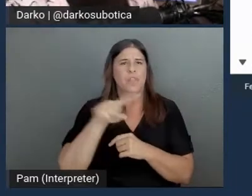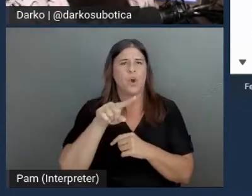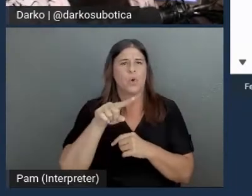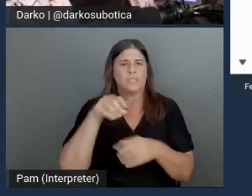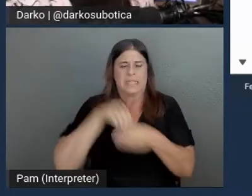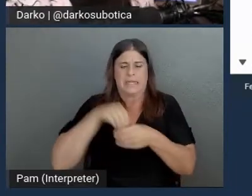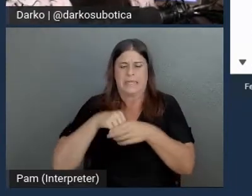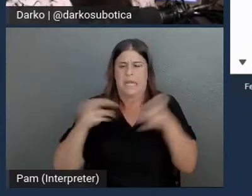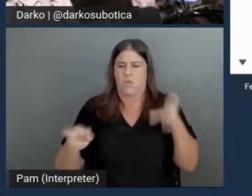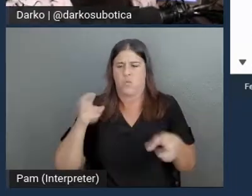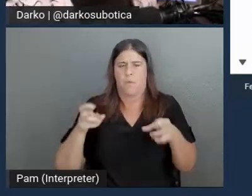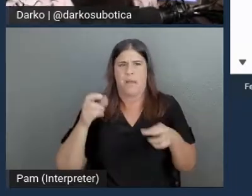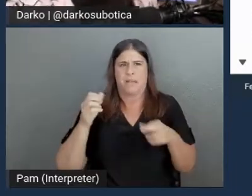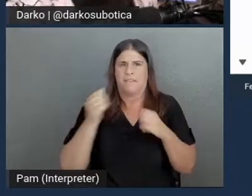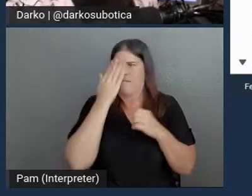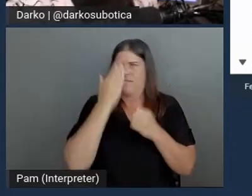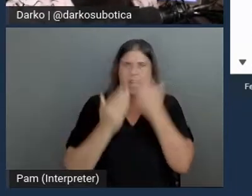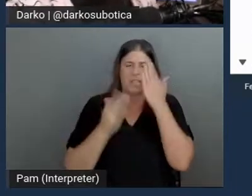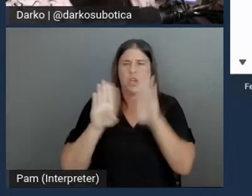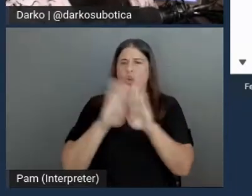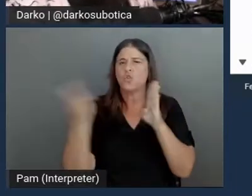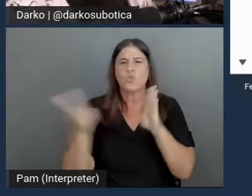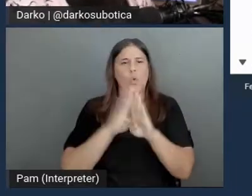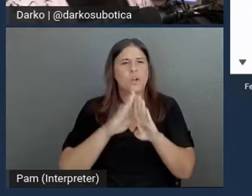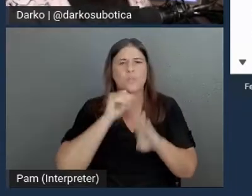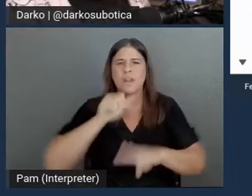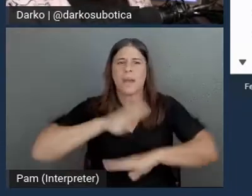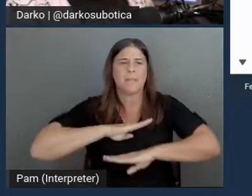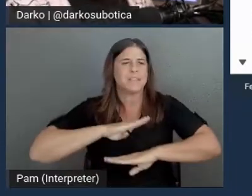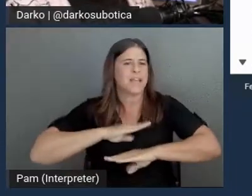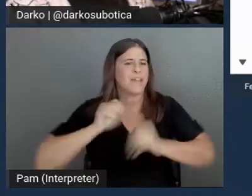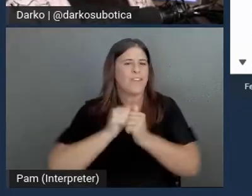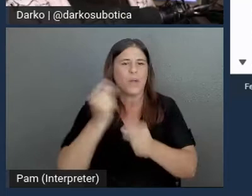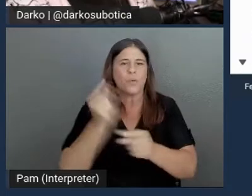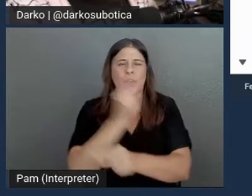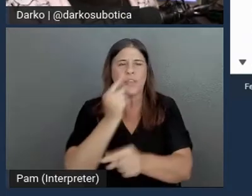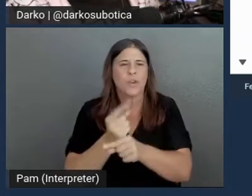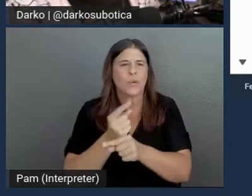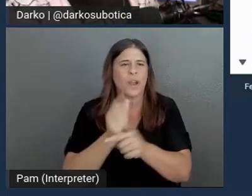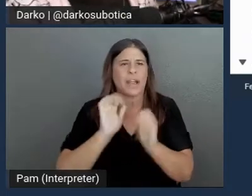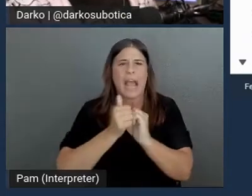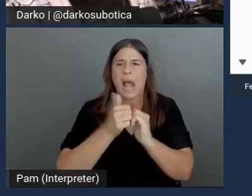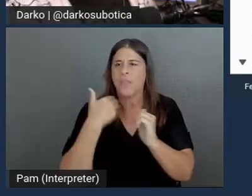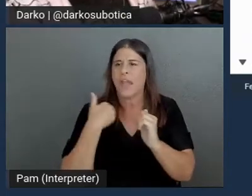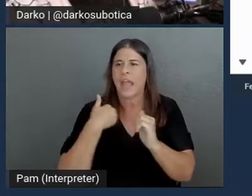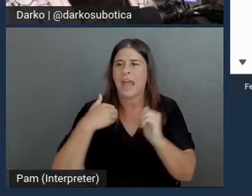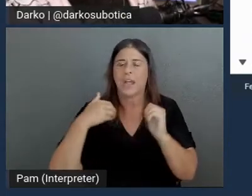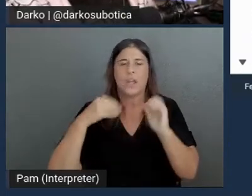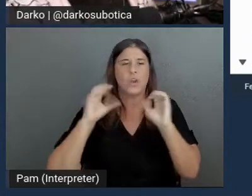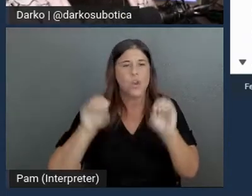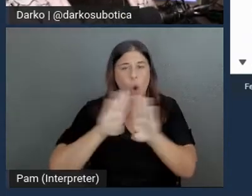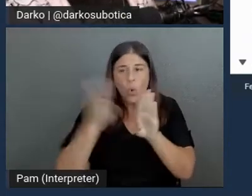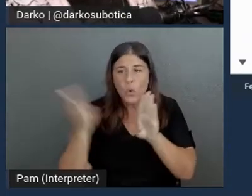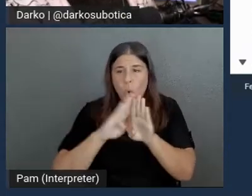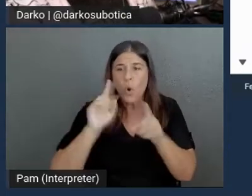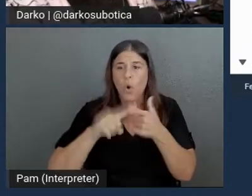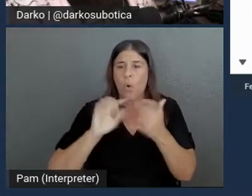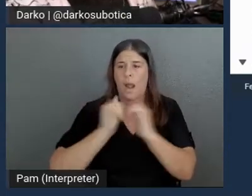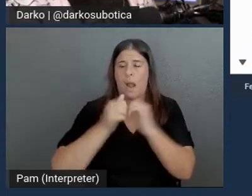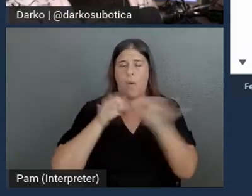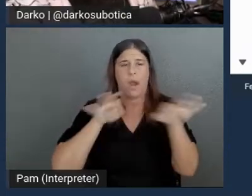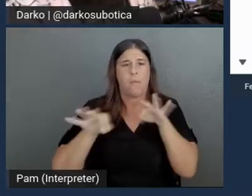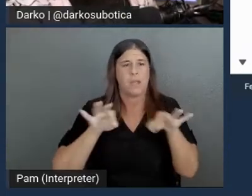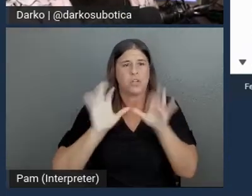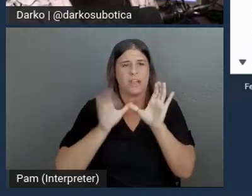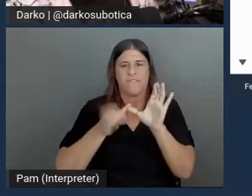face, those could not be satisfied with the criteria that there was no door. For example, like I mentioned in the beginning, it gets